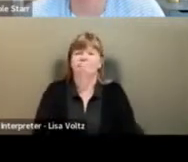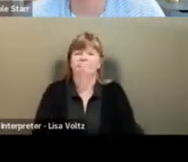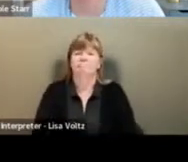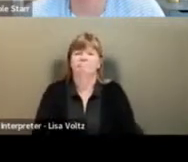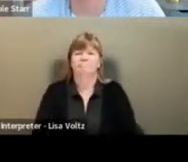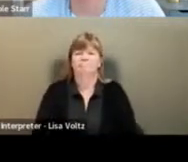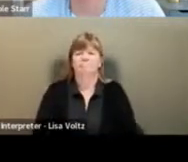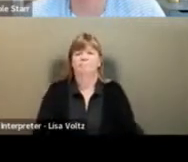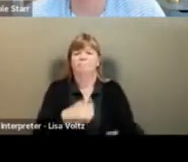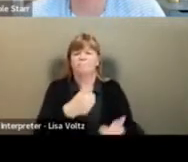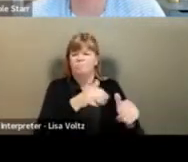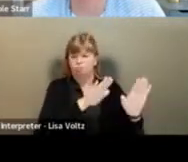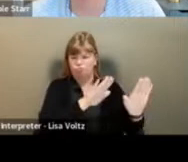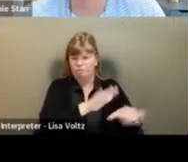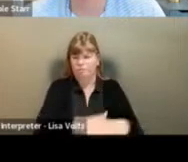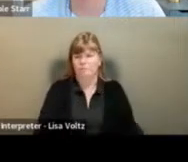Great.